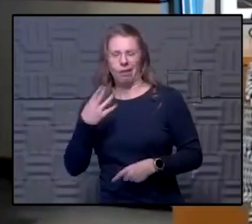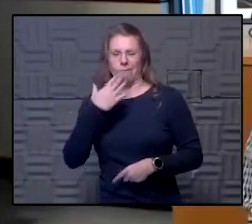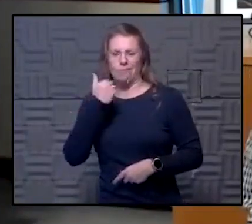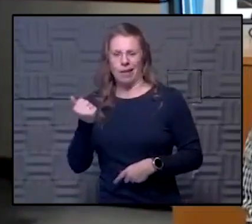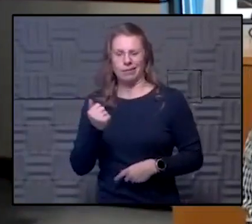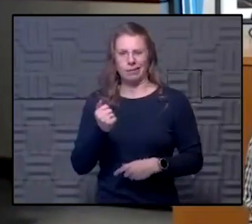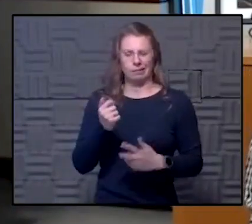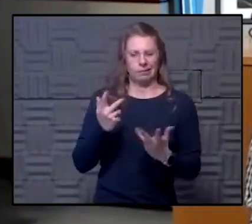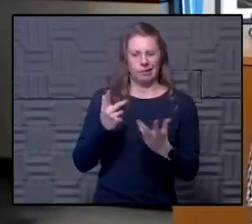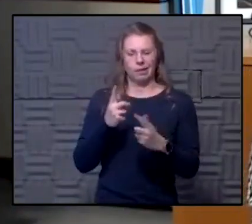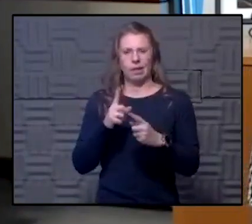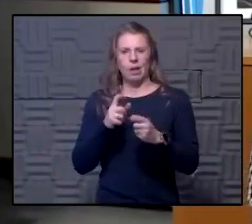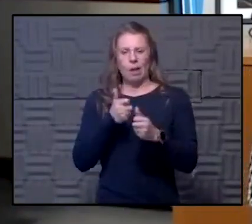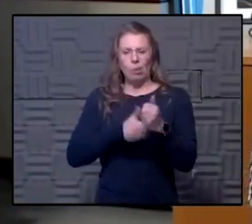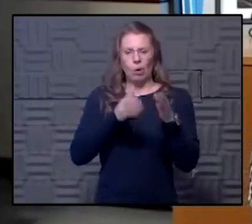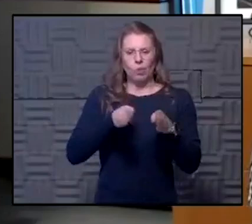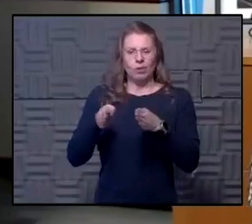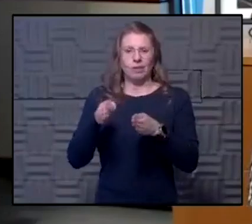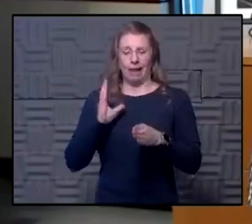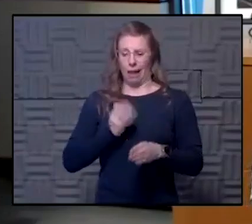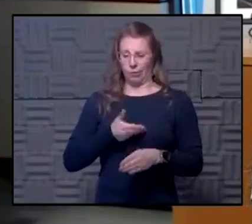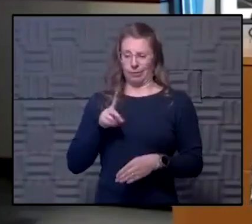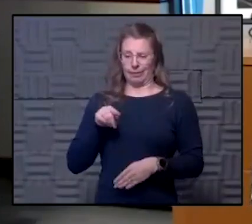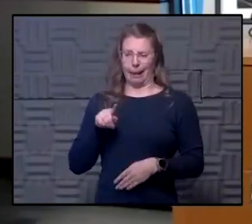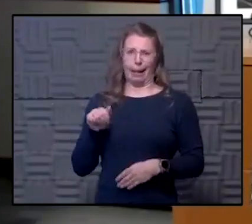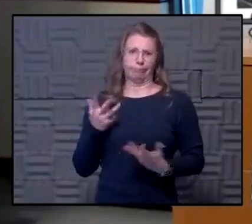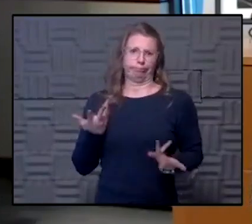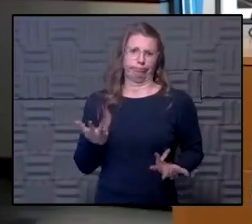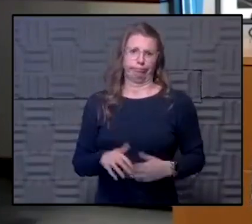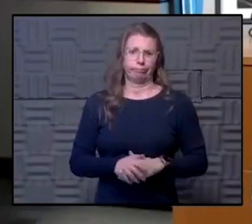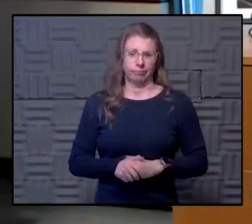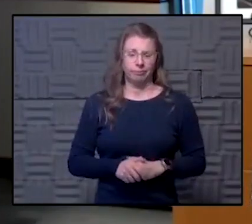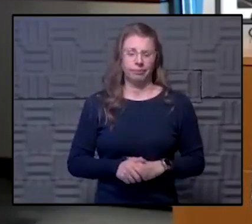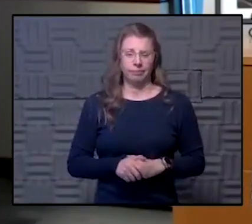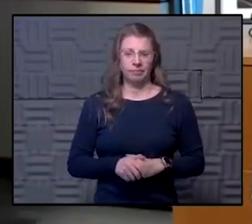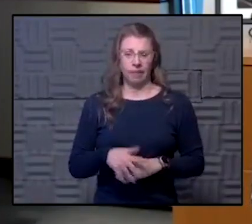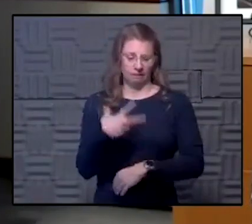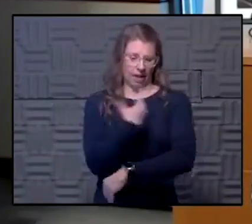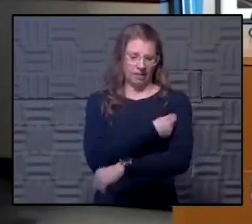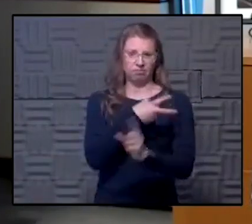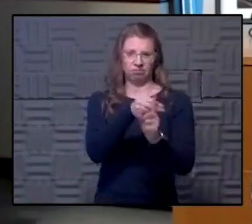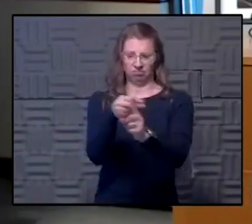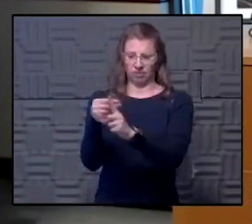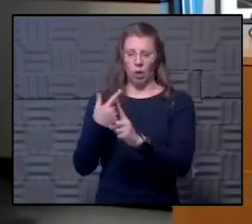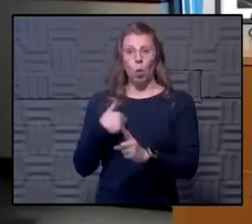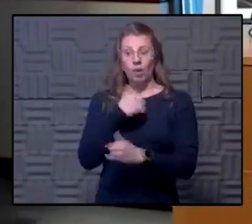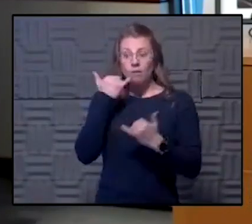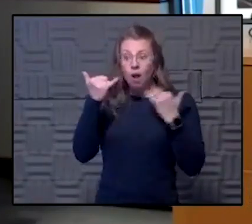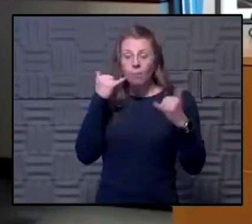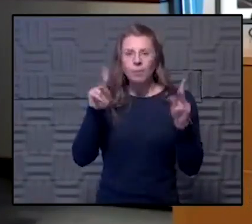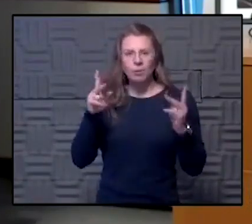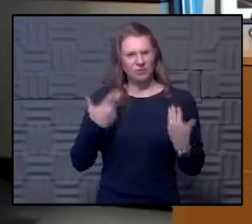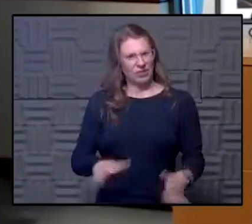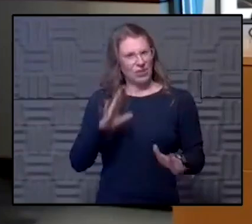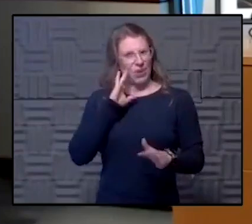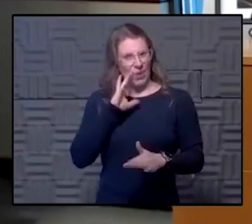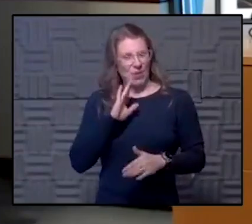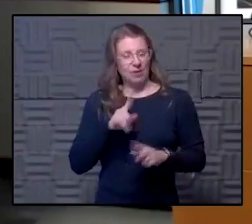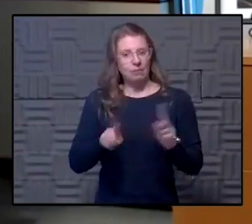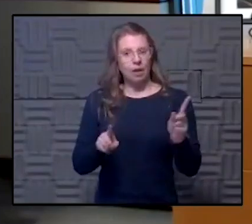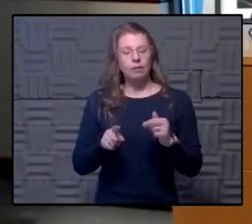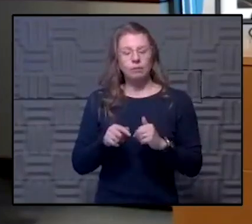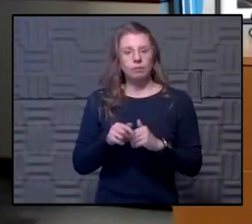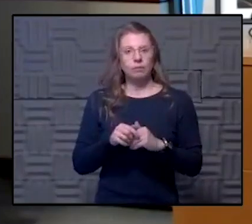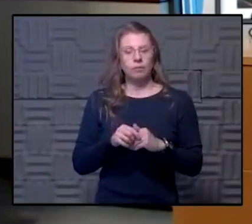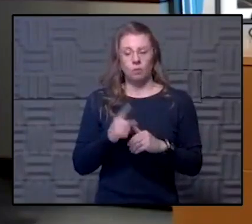on a per capita basis. Ours is data is the problem. The vaccine's getting into arms. We call people, and that's how we know that. But